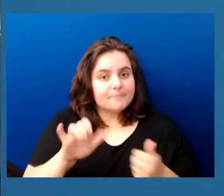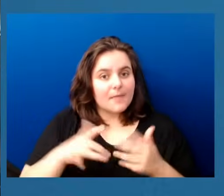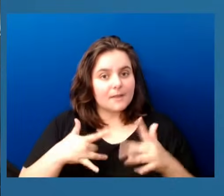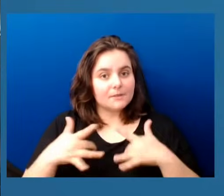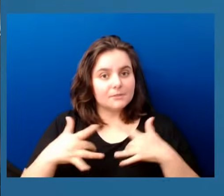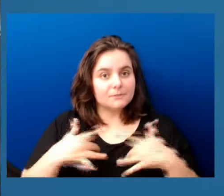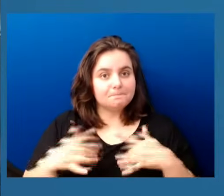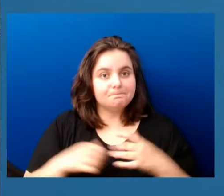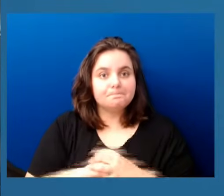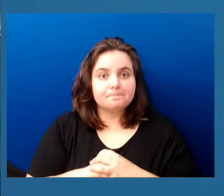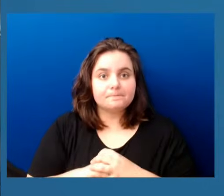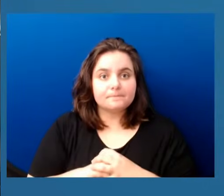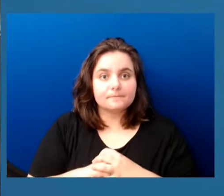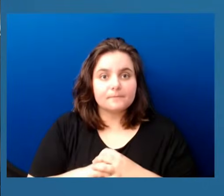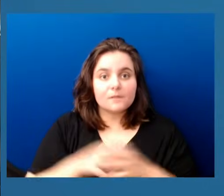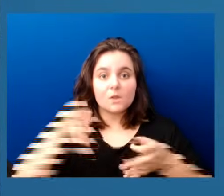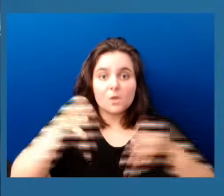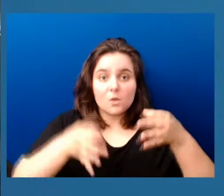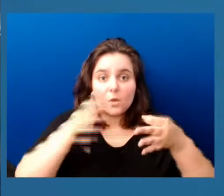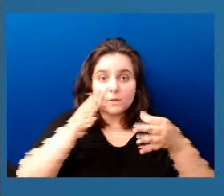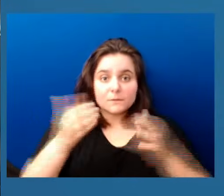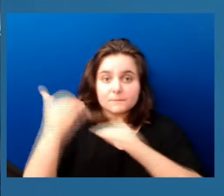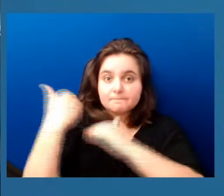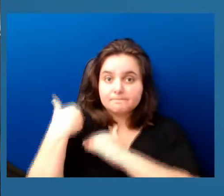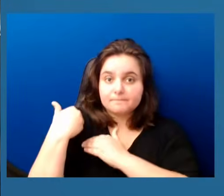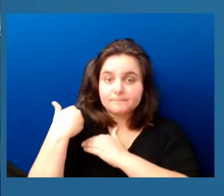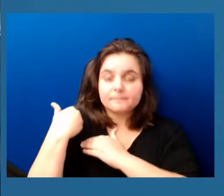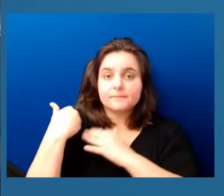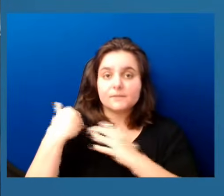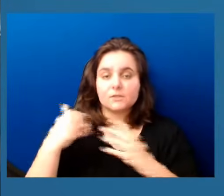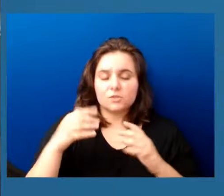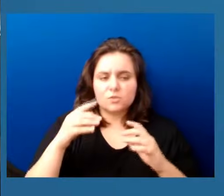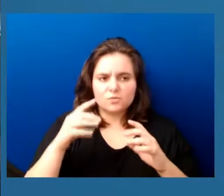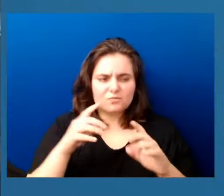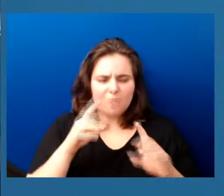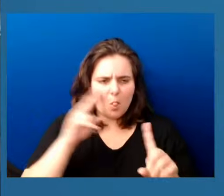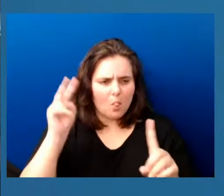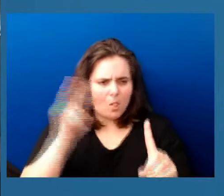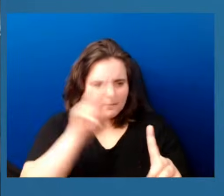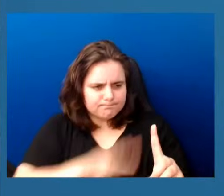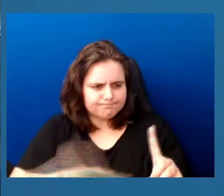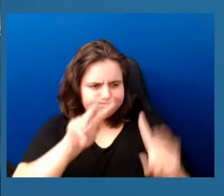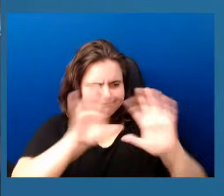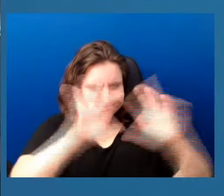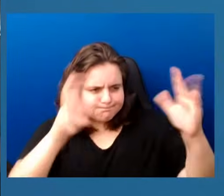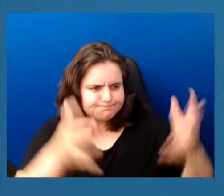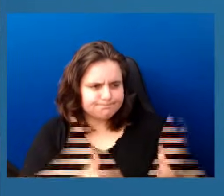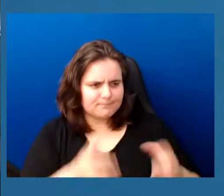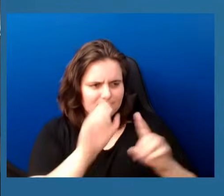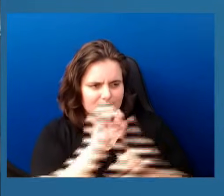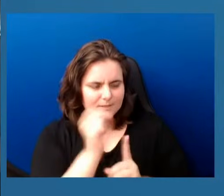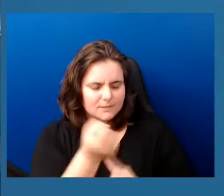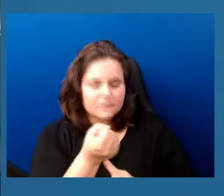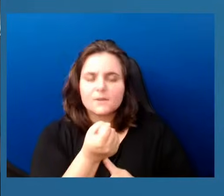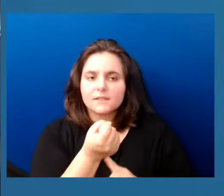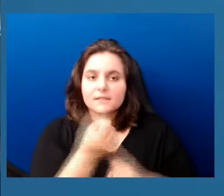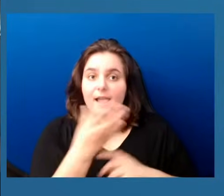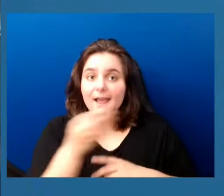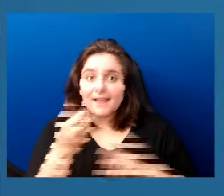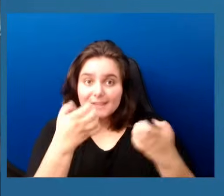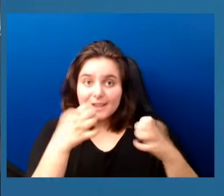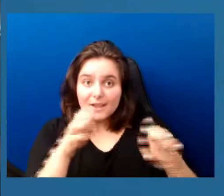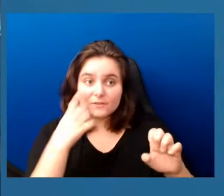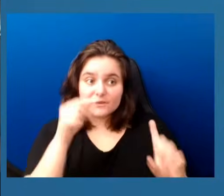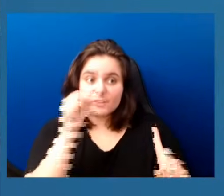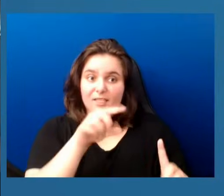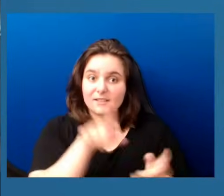with the authority to look at the totality of the circumstances, to look at a particular case and the efforts that a particular prosecutor has made